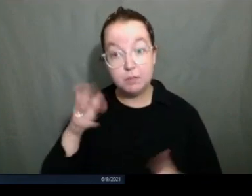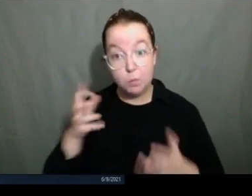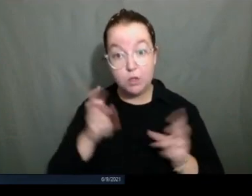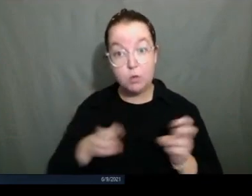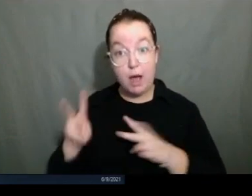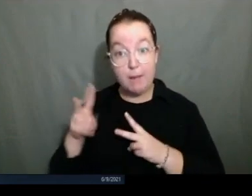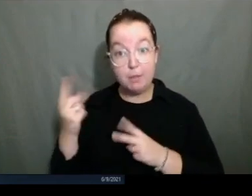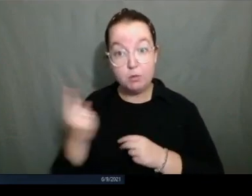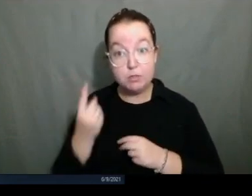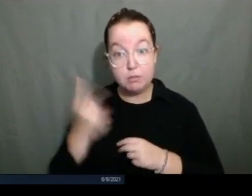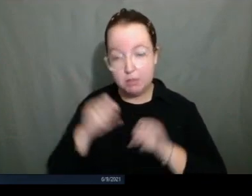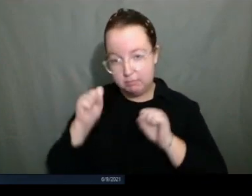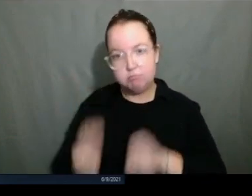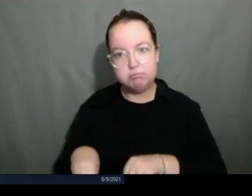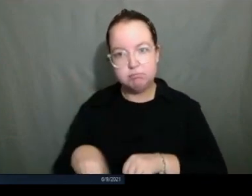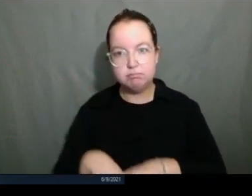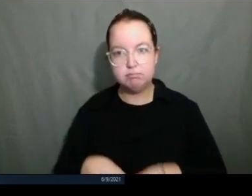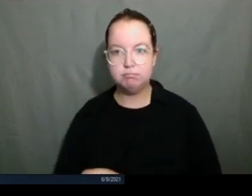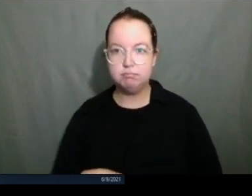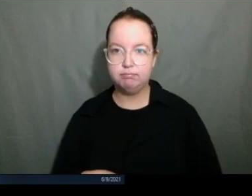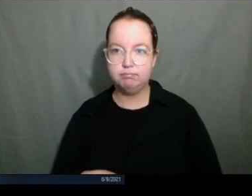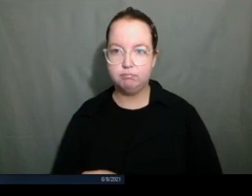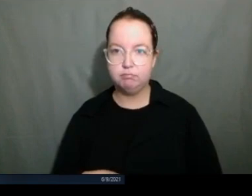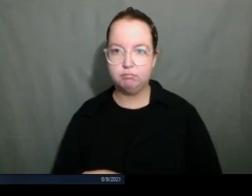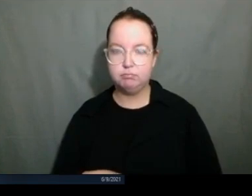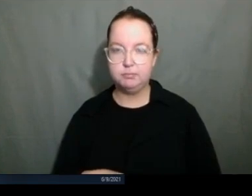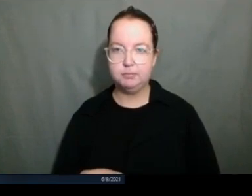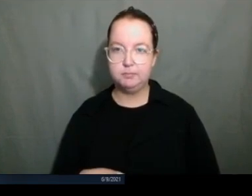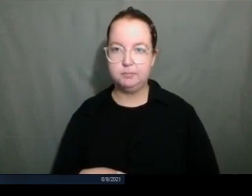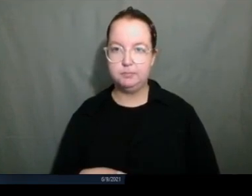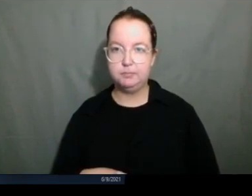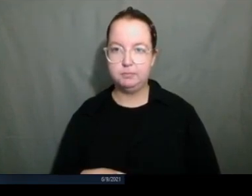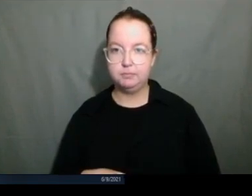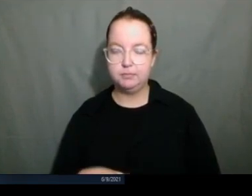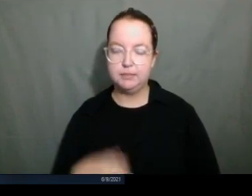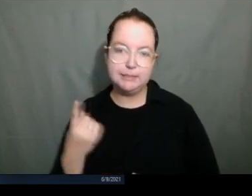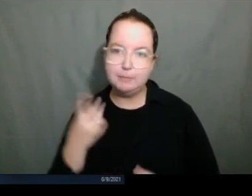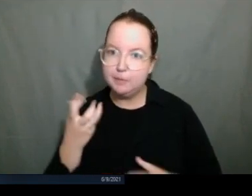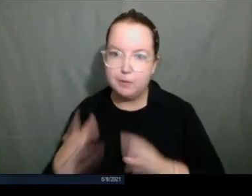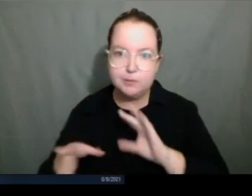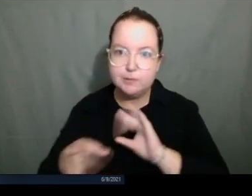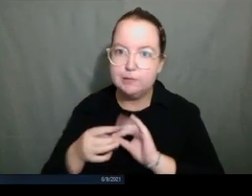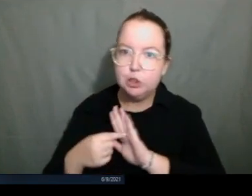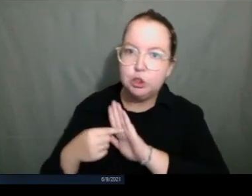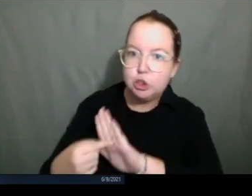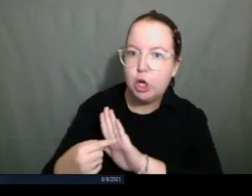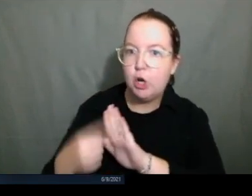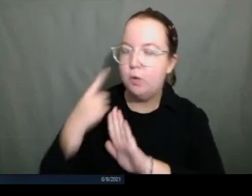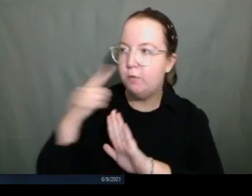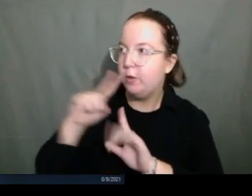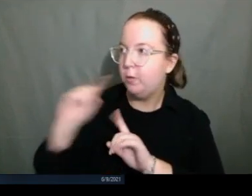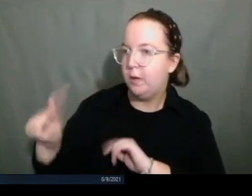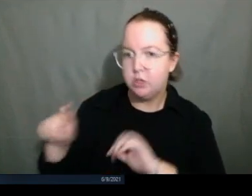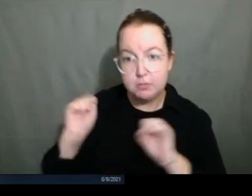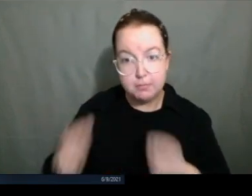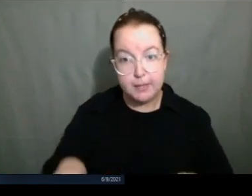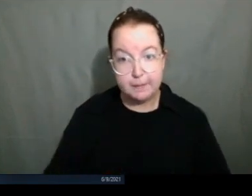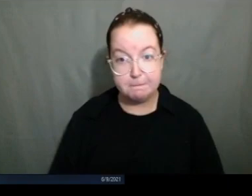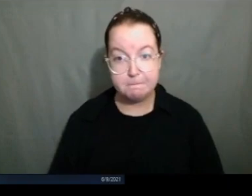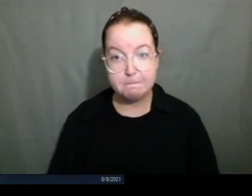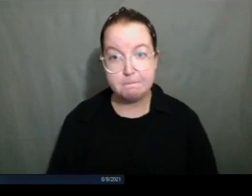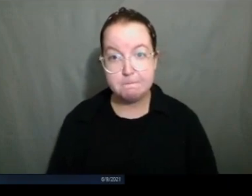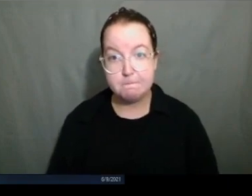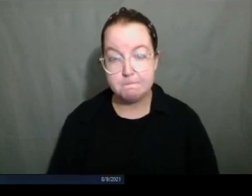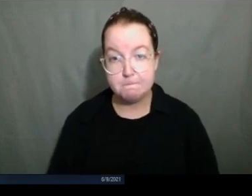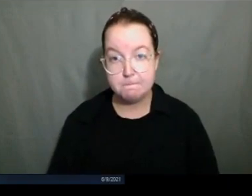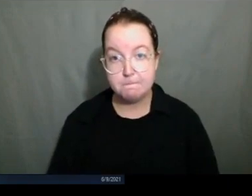to upload supporting documentation as well if you had anything to attach to that inquiry or question. Once